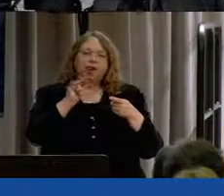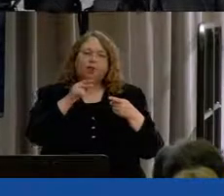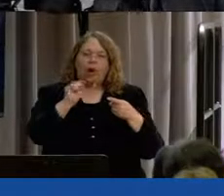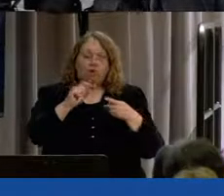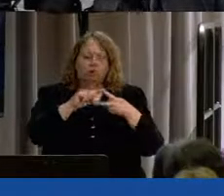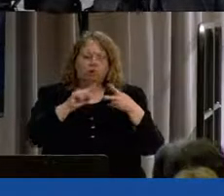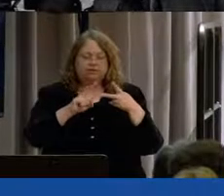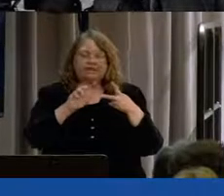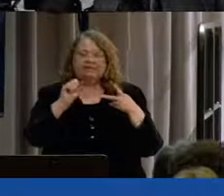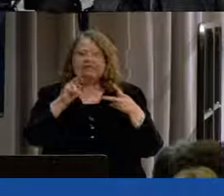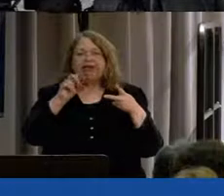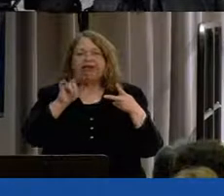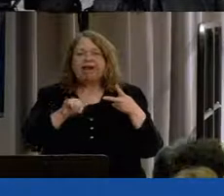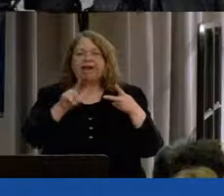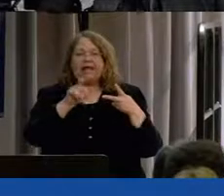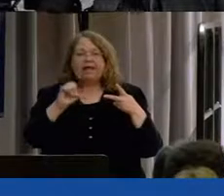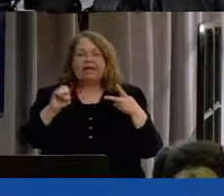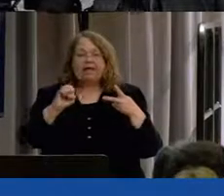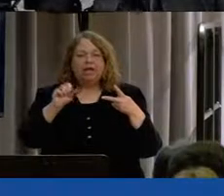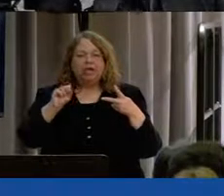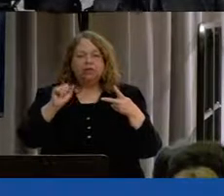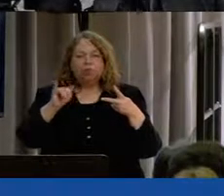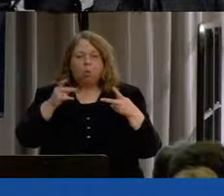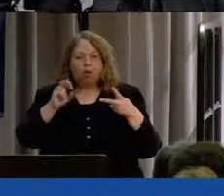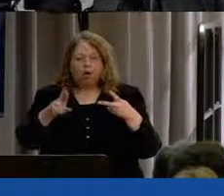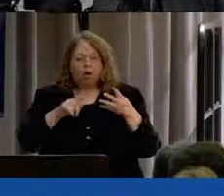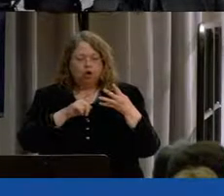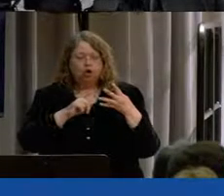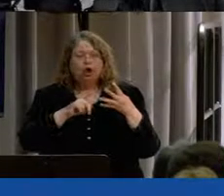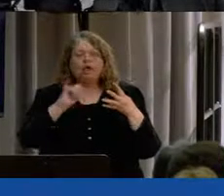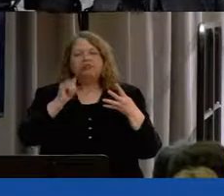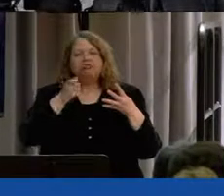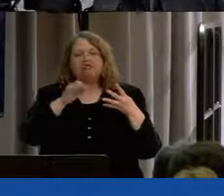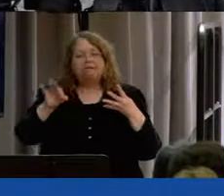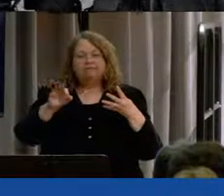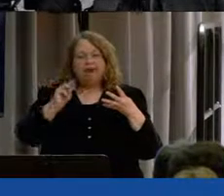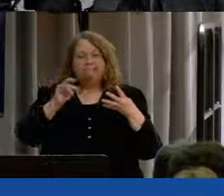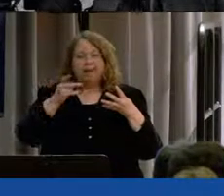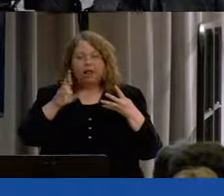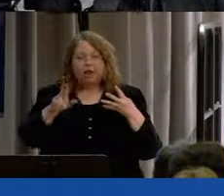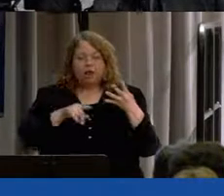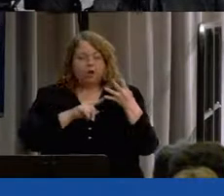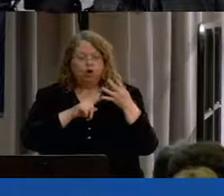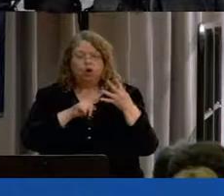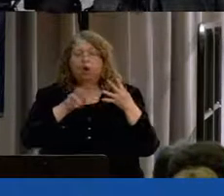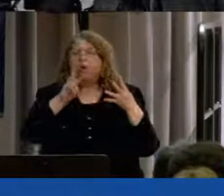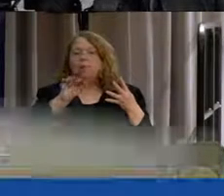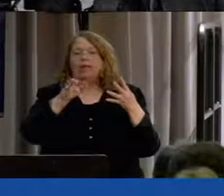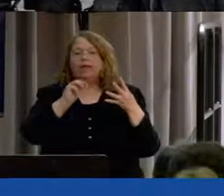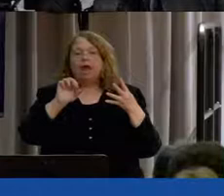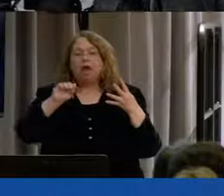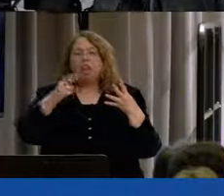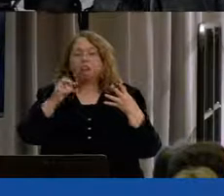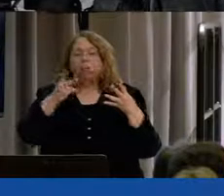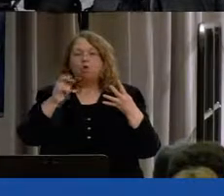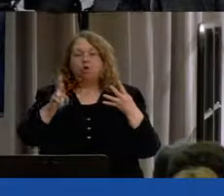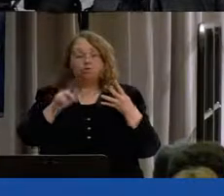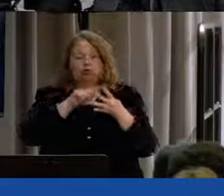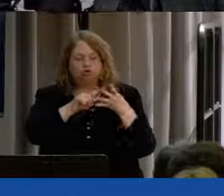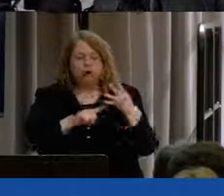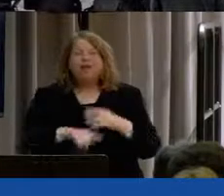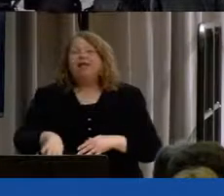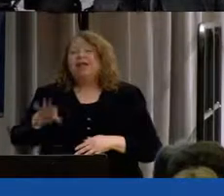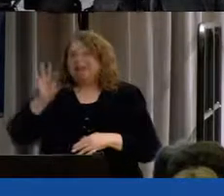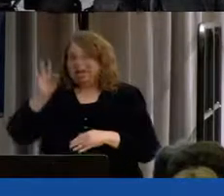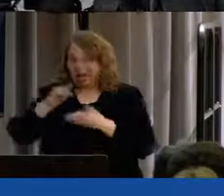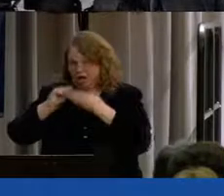Scheuer, Jeff Miller, and William Schroeder. Nine students were injured on that day,